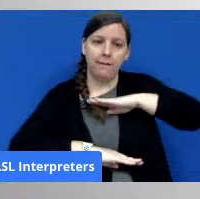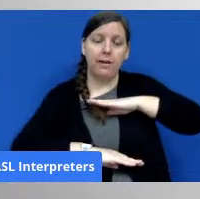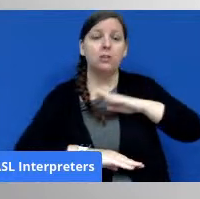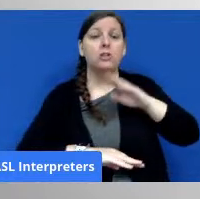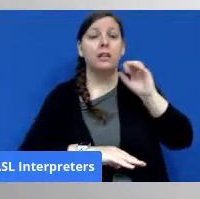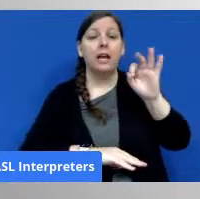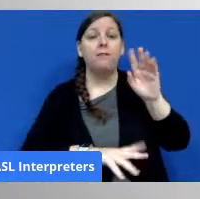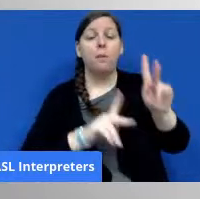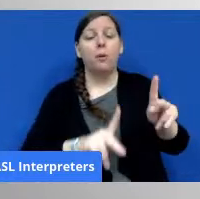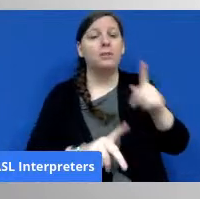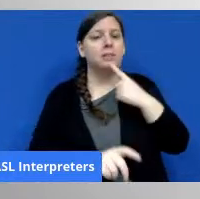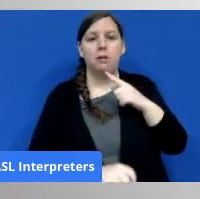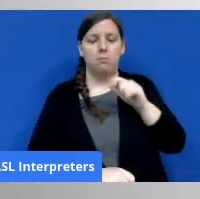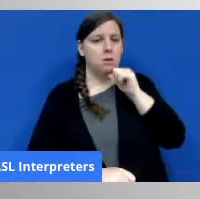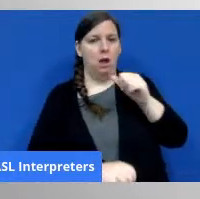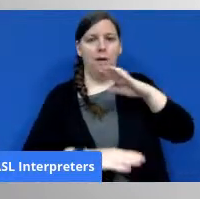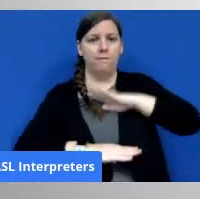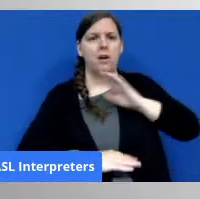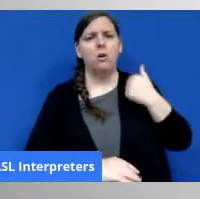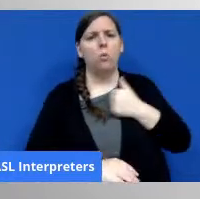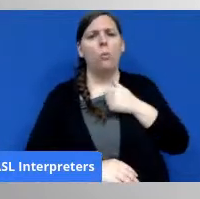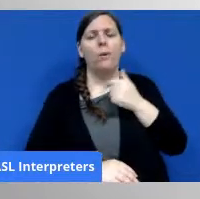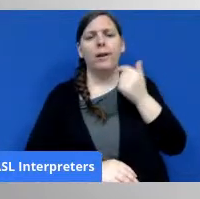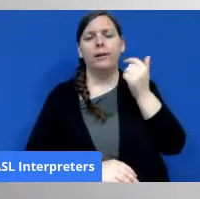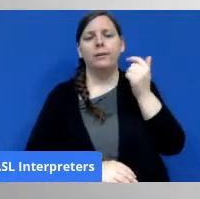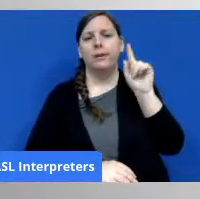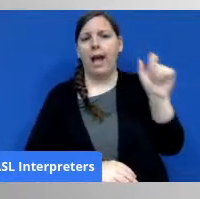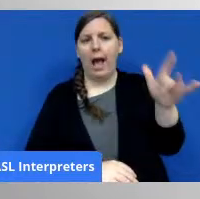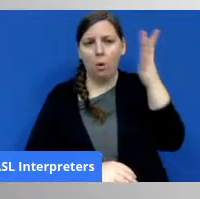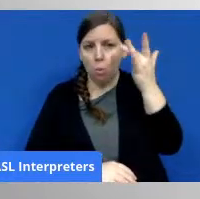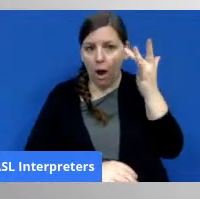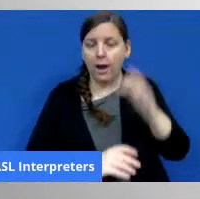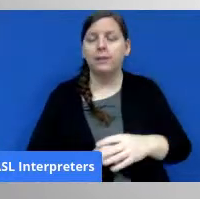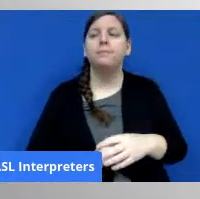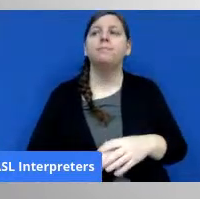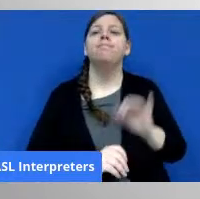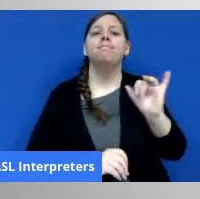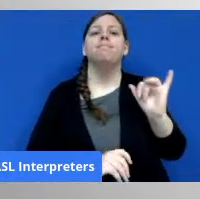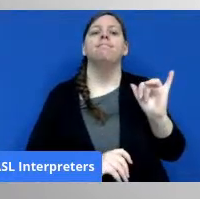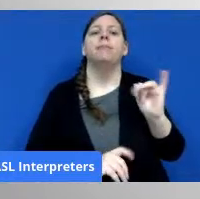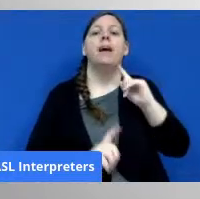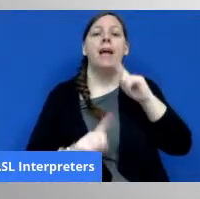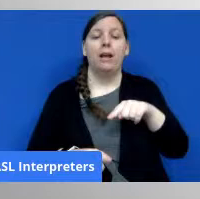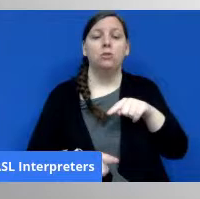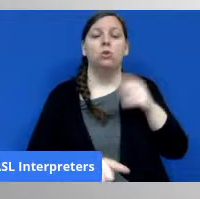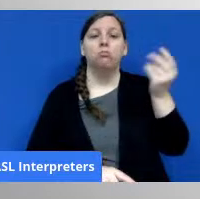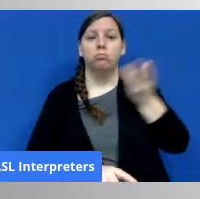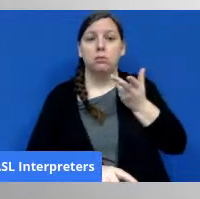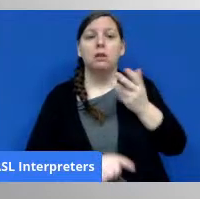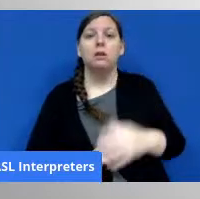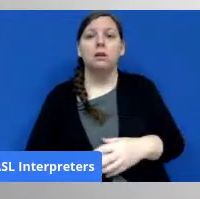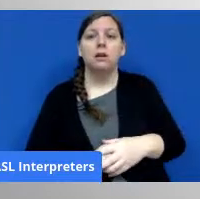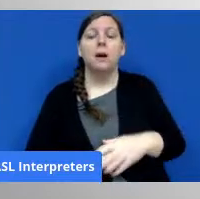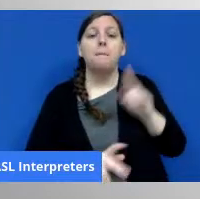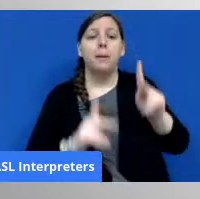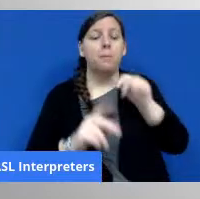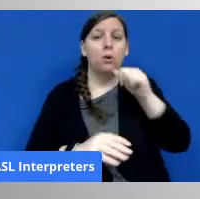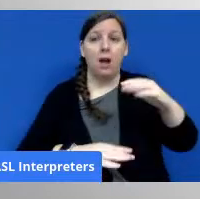not. And what we found is that a lot of people are not satisfied with the arrangements